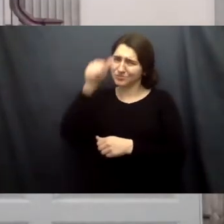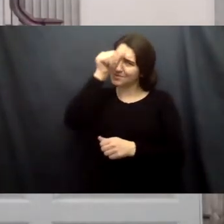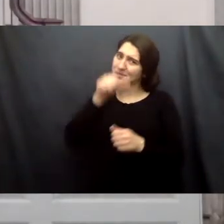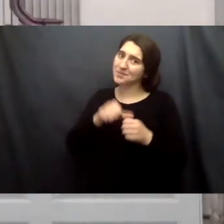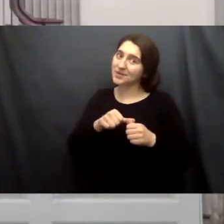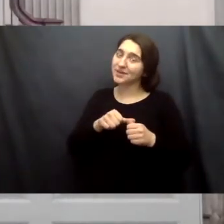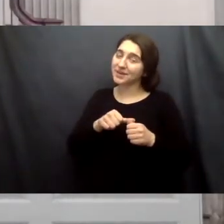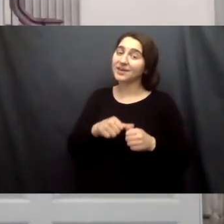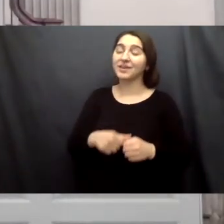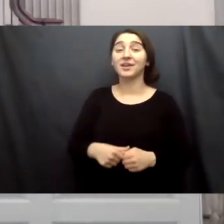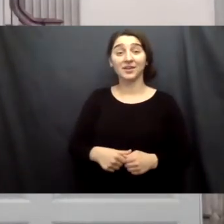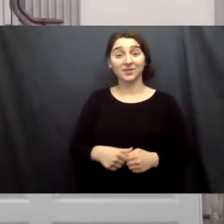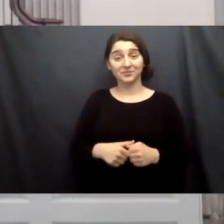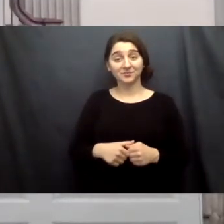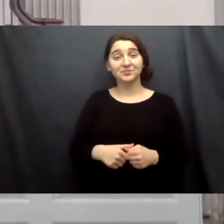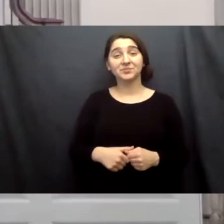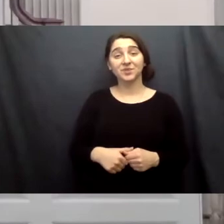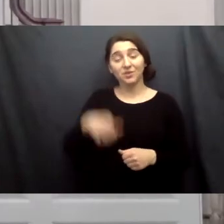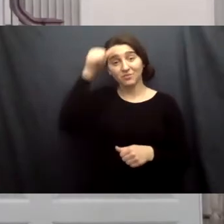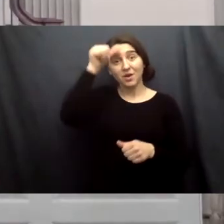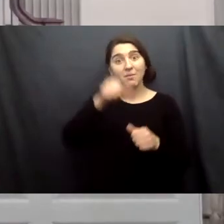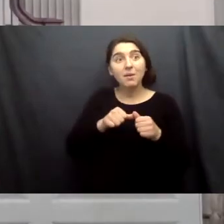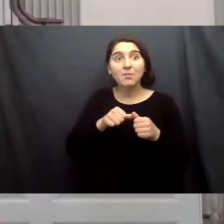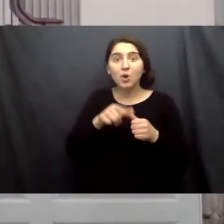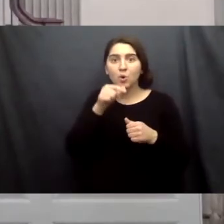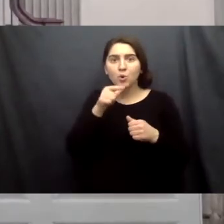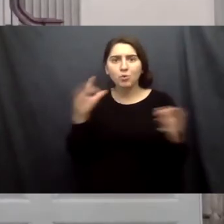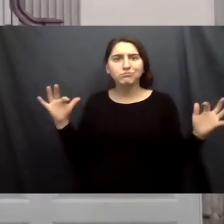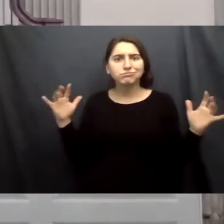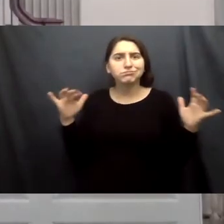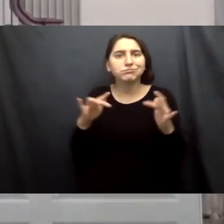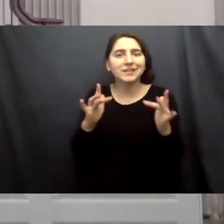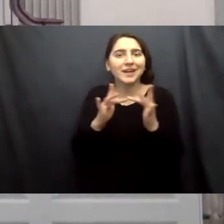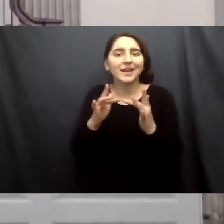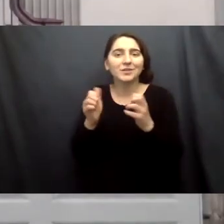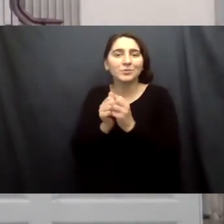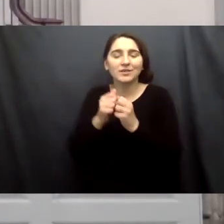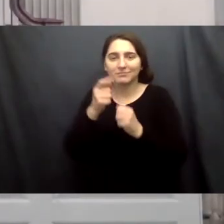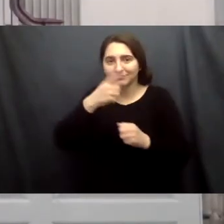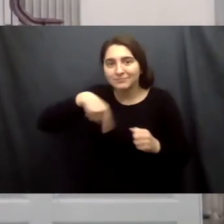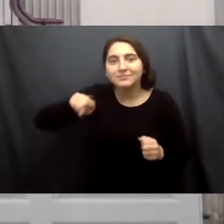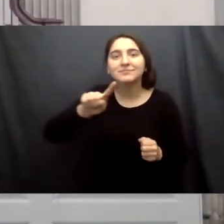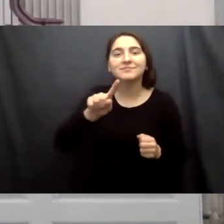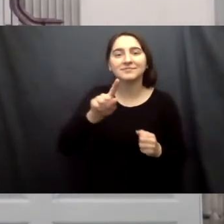God. We remember who gathers with us.